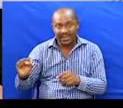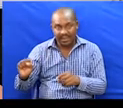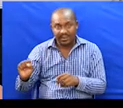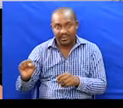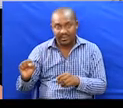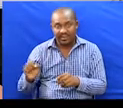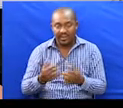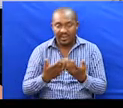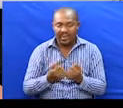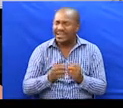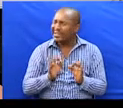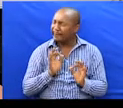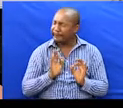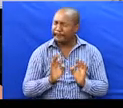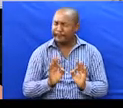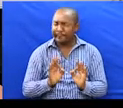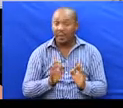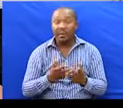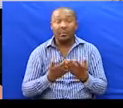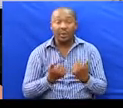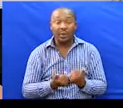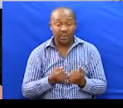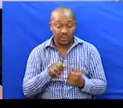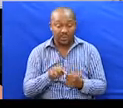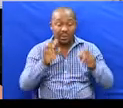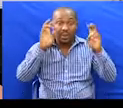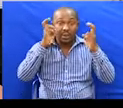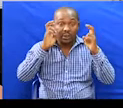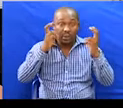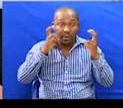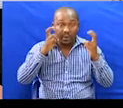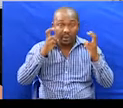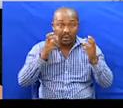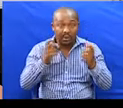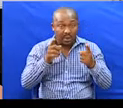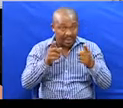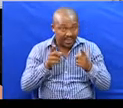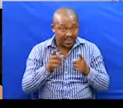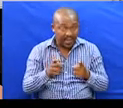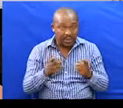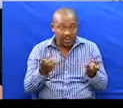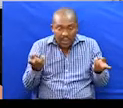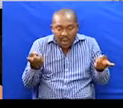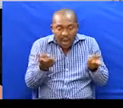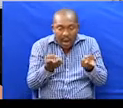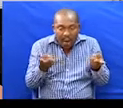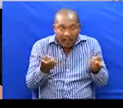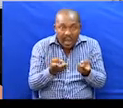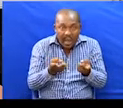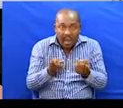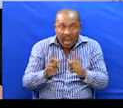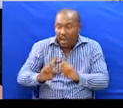Why? Because it's a topic that compare and contrast the